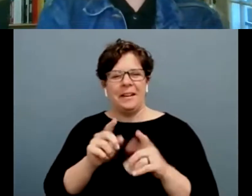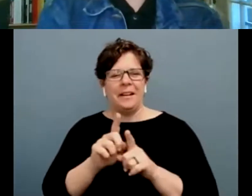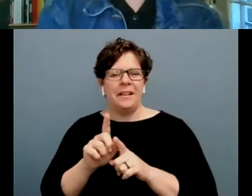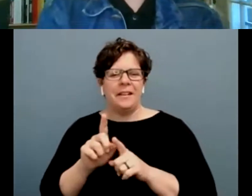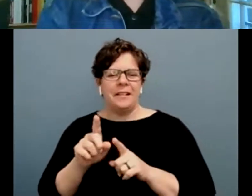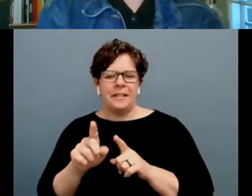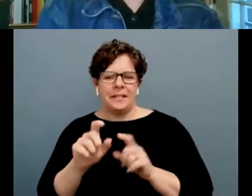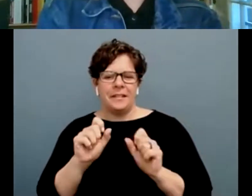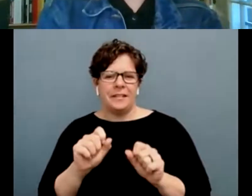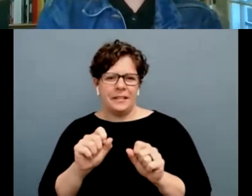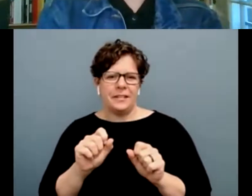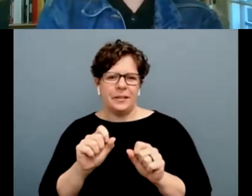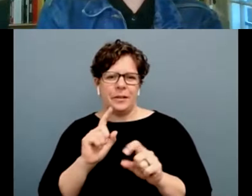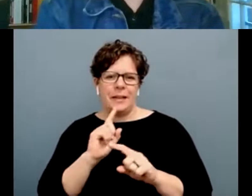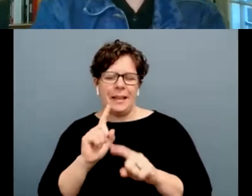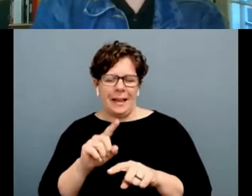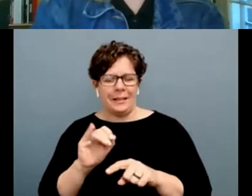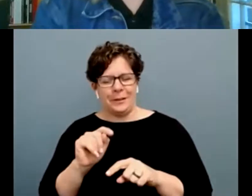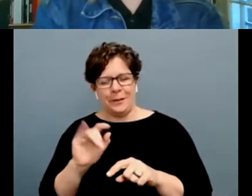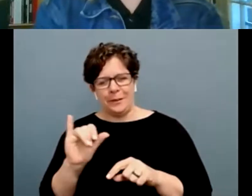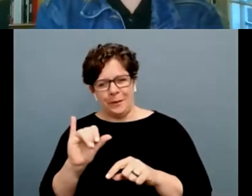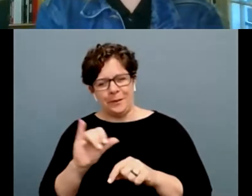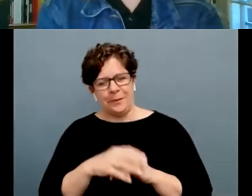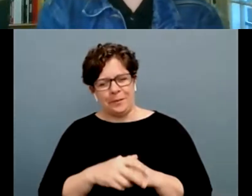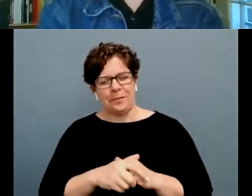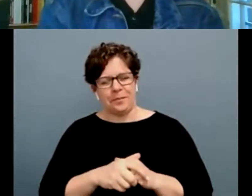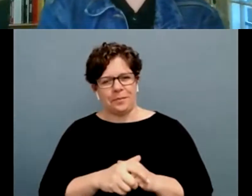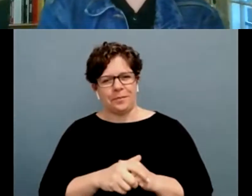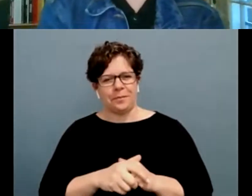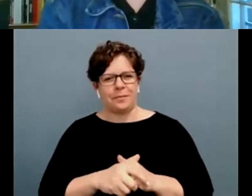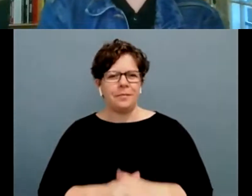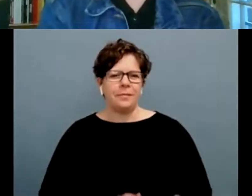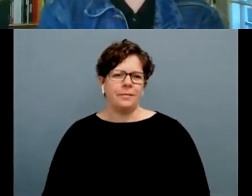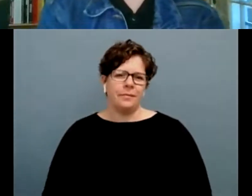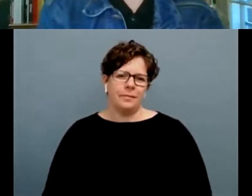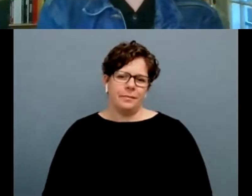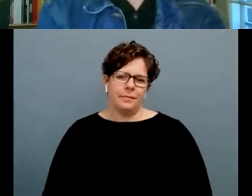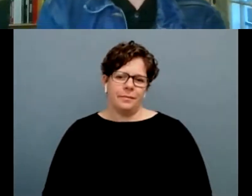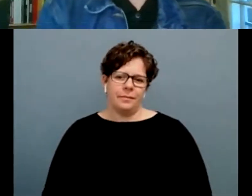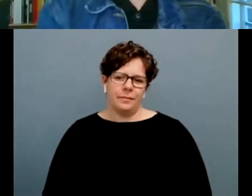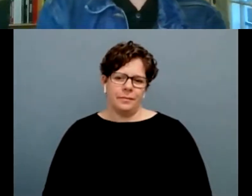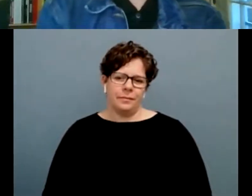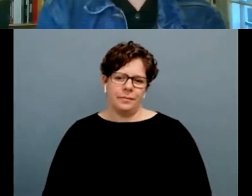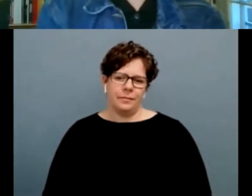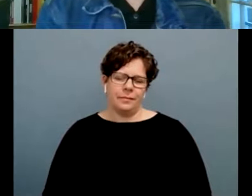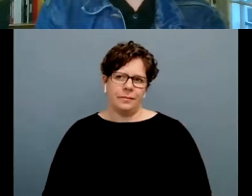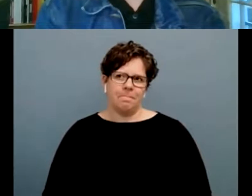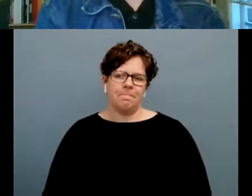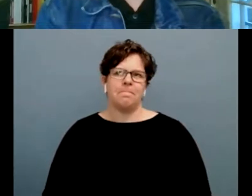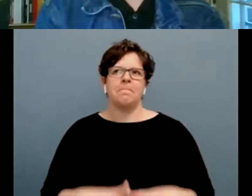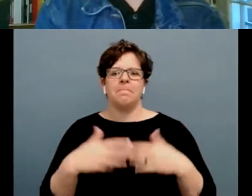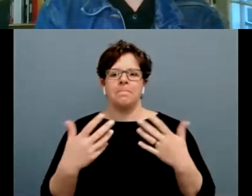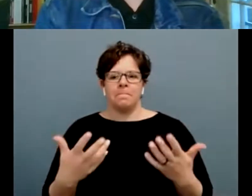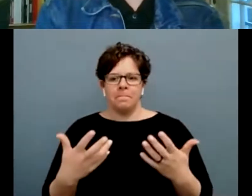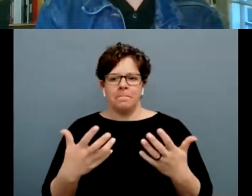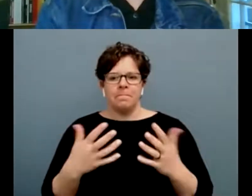can very, you could answer that just as best as I could because you've been involved for so long.